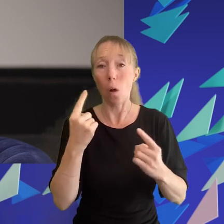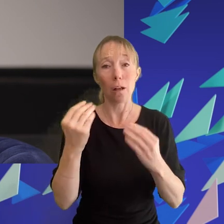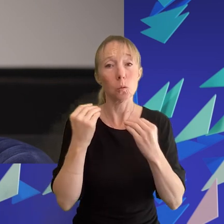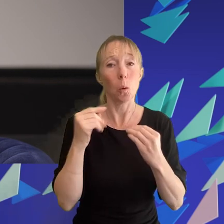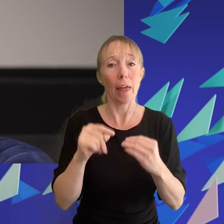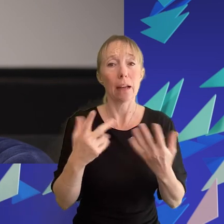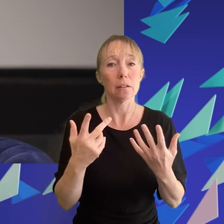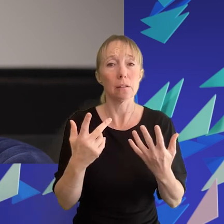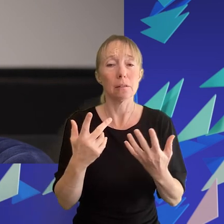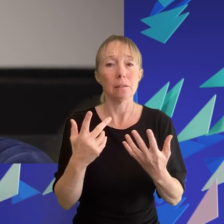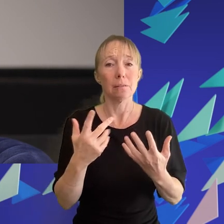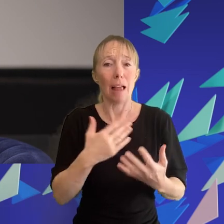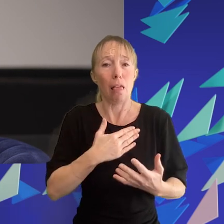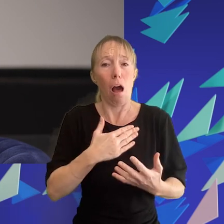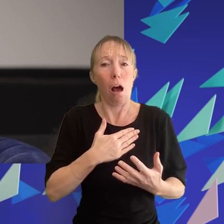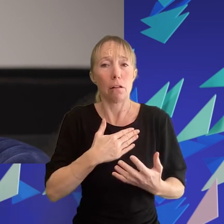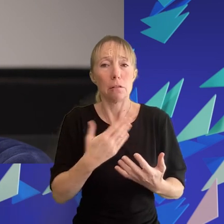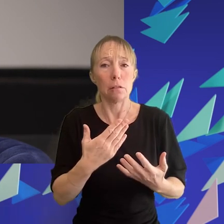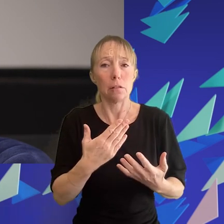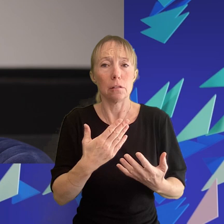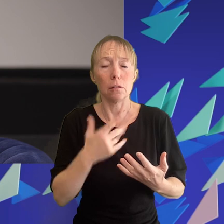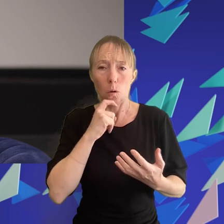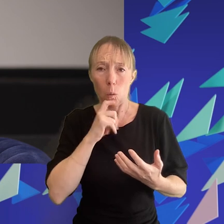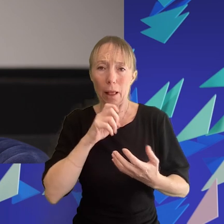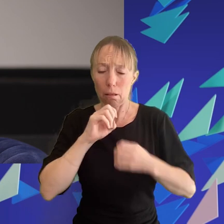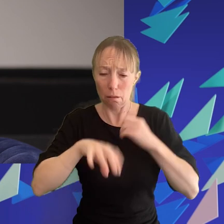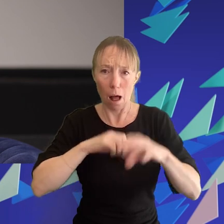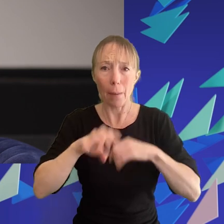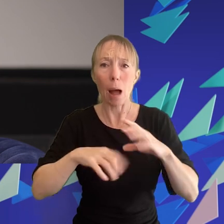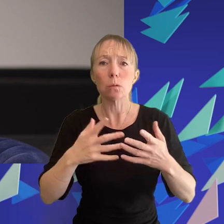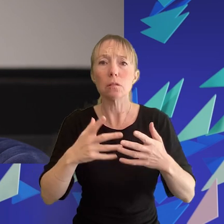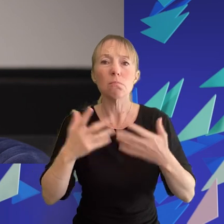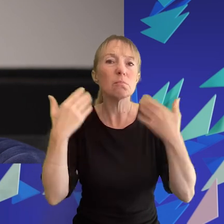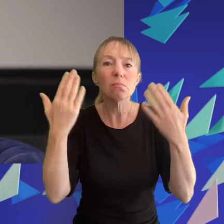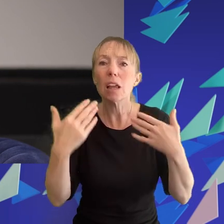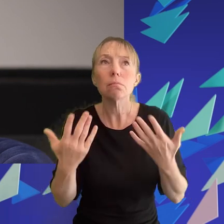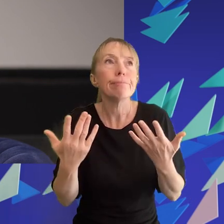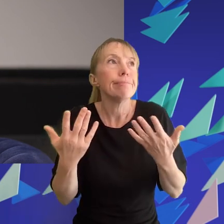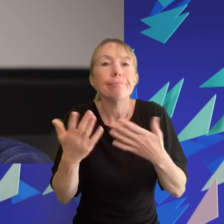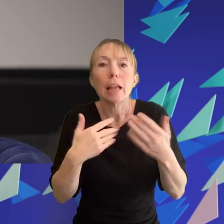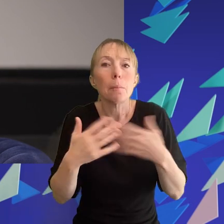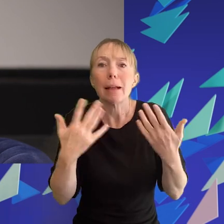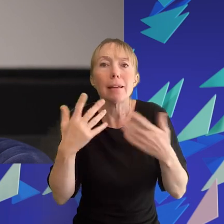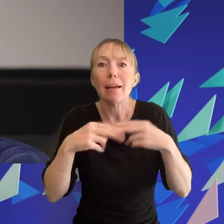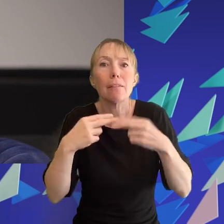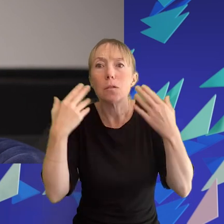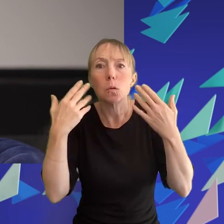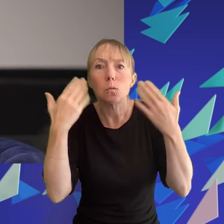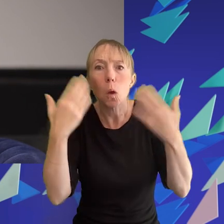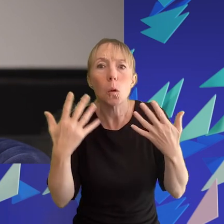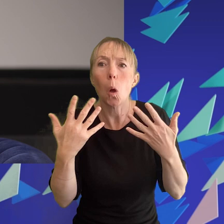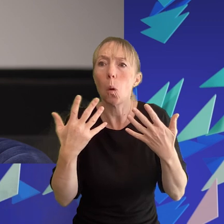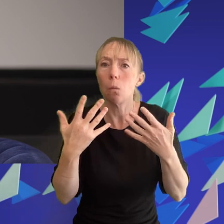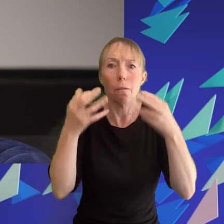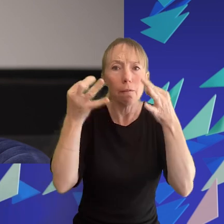taught at the core of it, because that will come out no matter if you know the craft or not. It will come out. So I think at that time, the way